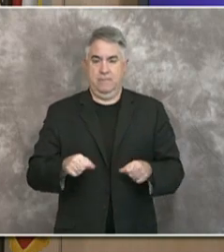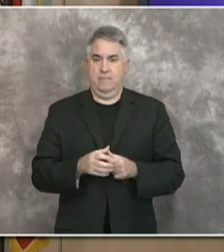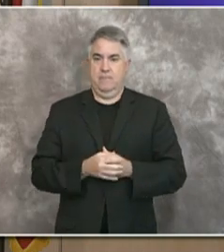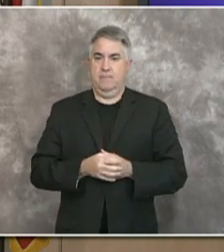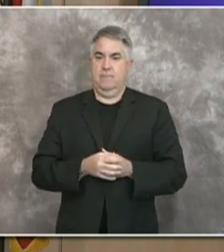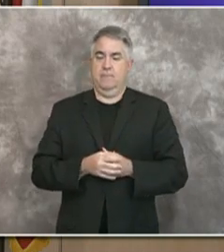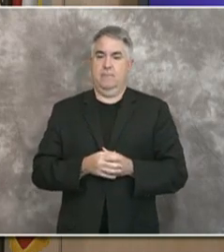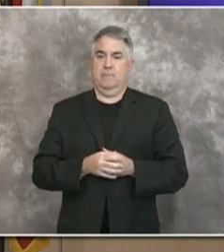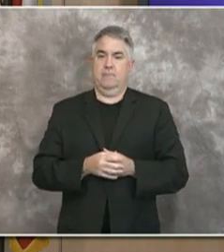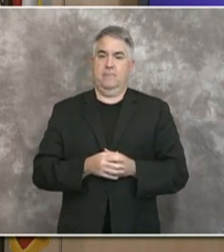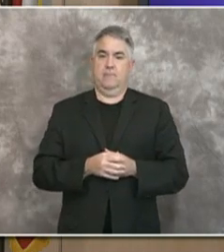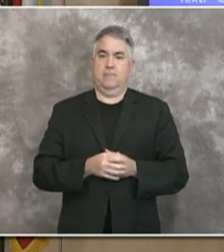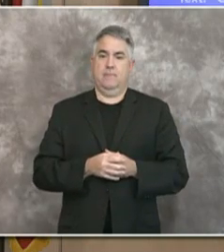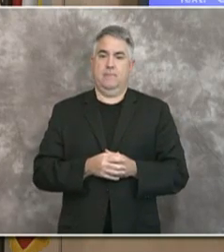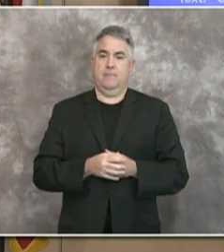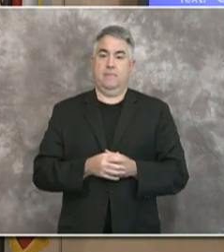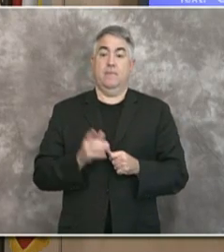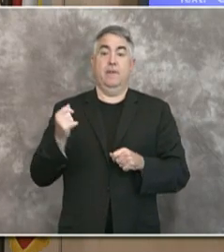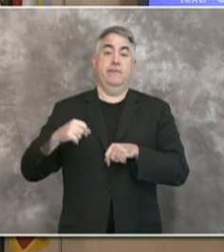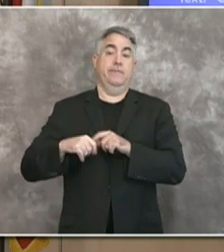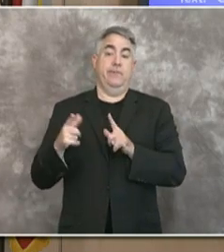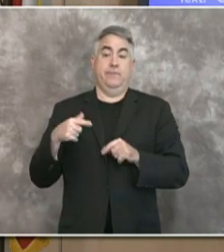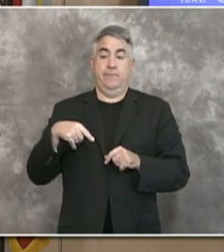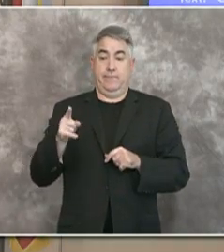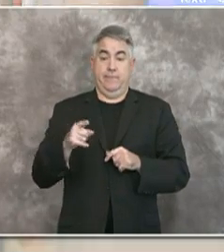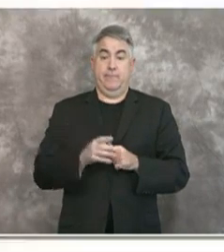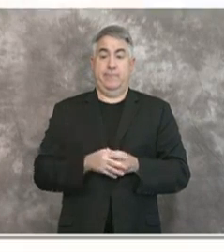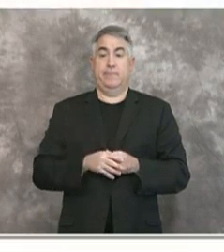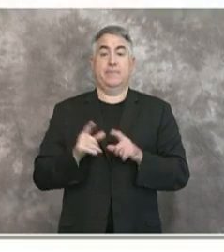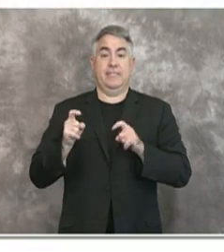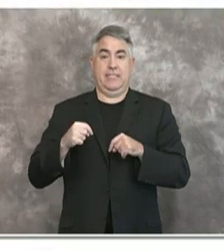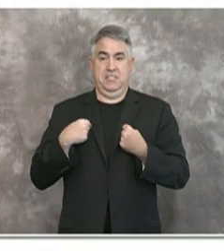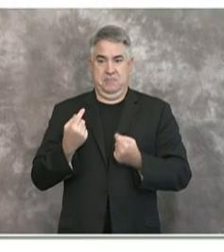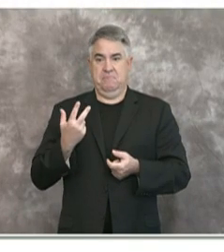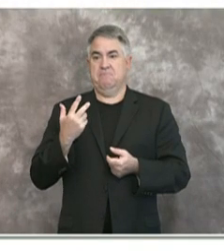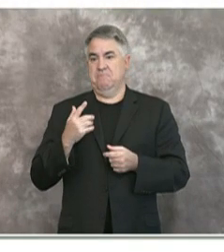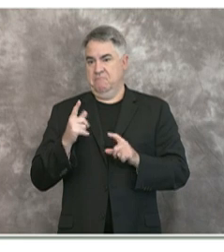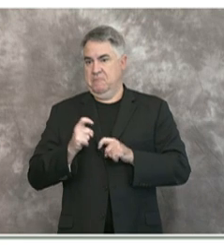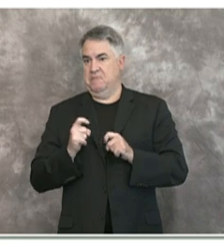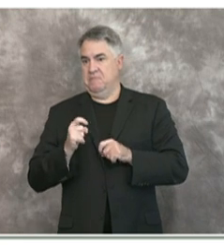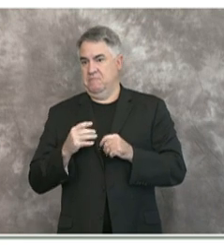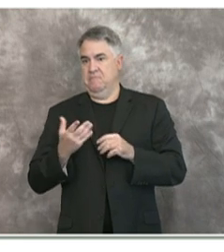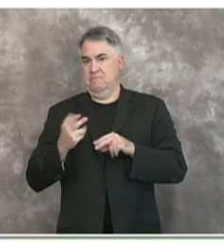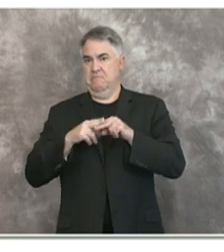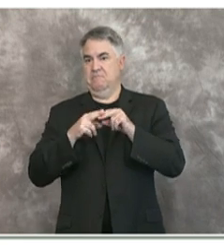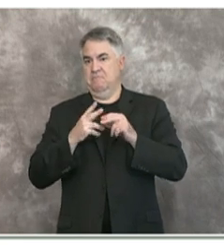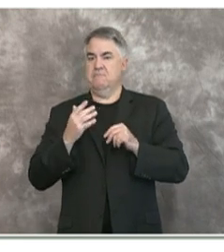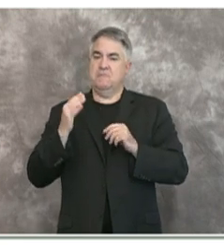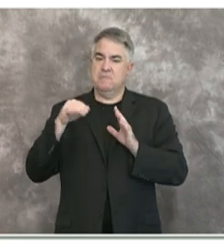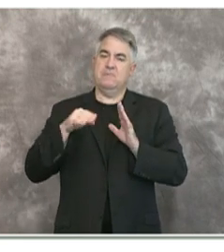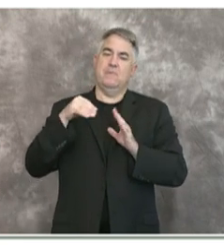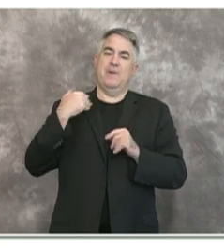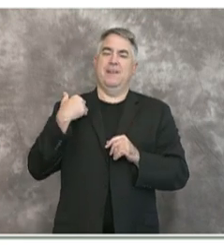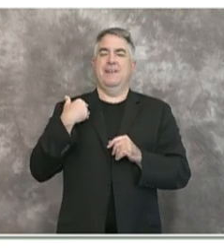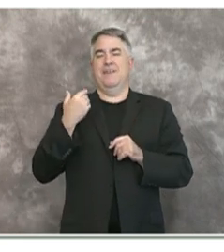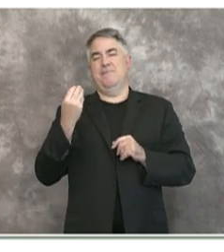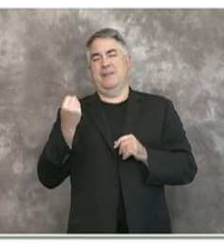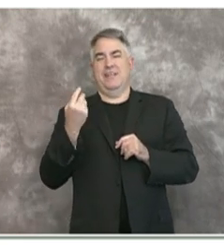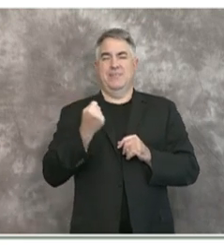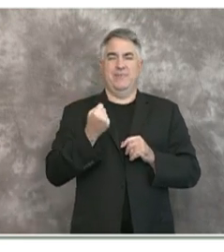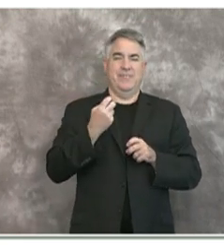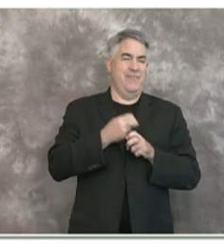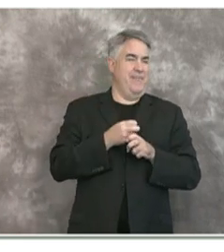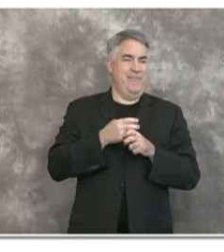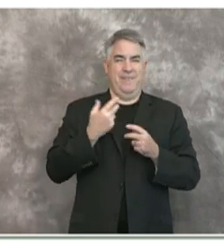charts here. Testing, we saw significant progress over the weekend. Again, we always have a lull on Monday and Tuesday coming out of the